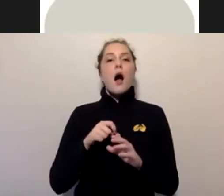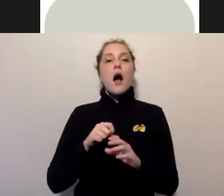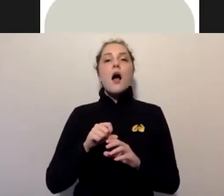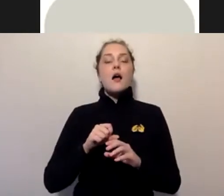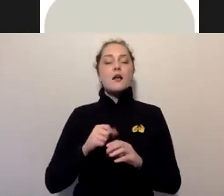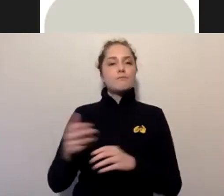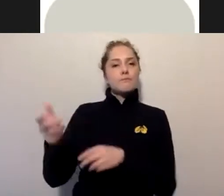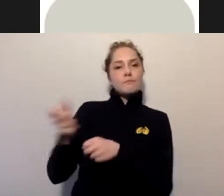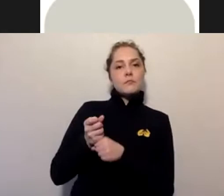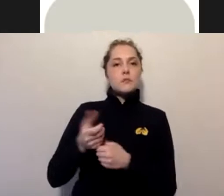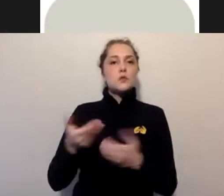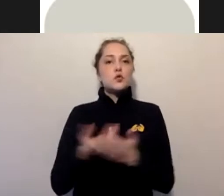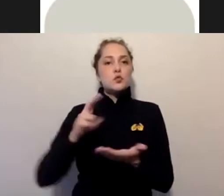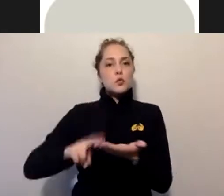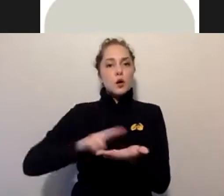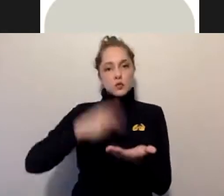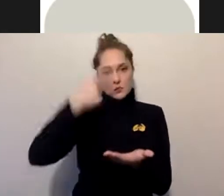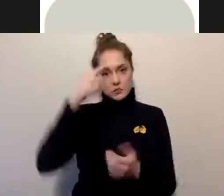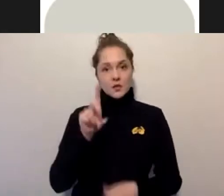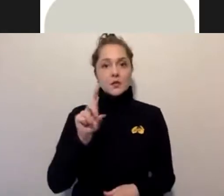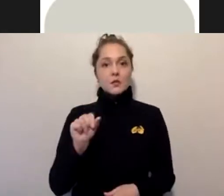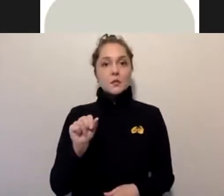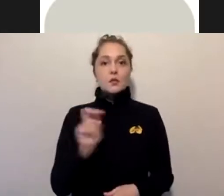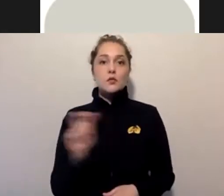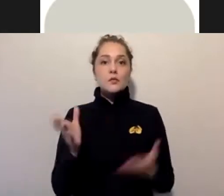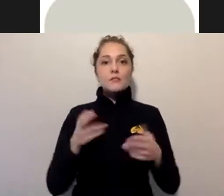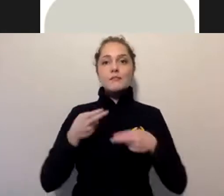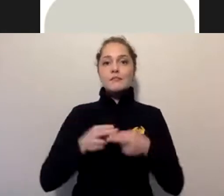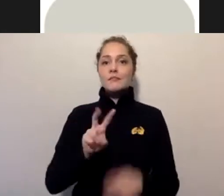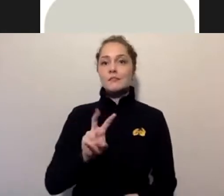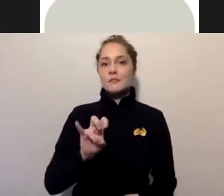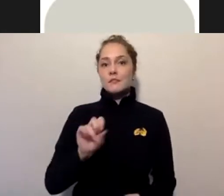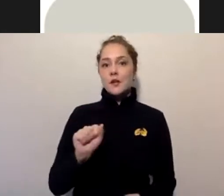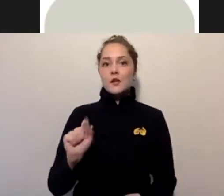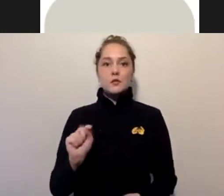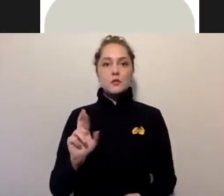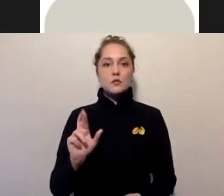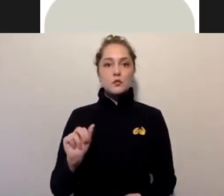contract for our disability transit service known as Via Trans